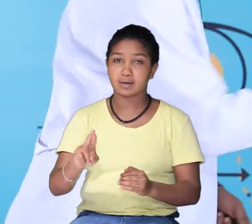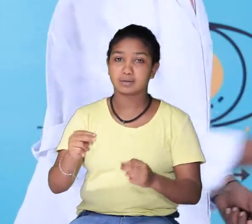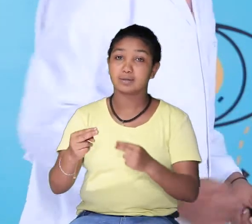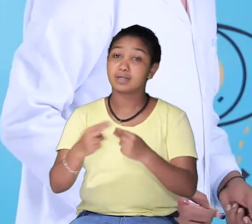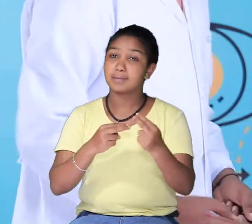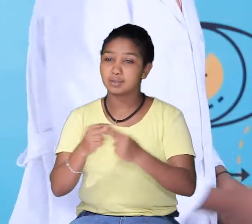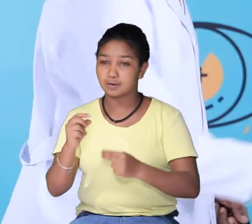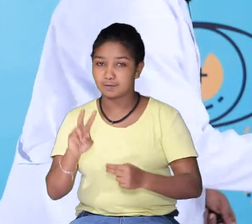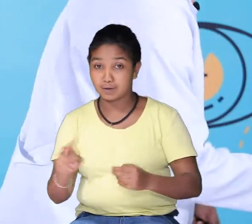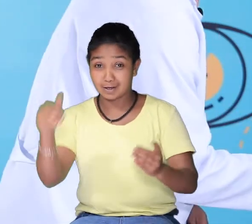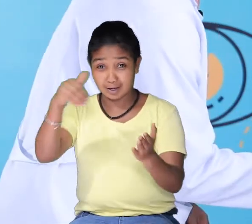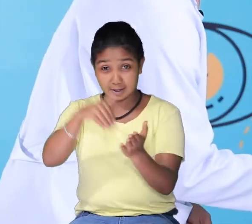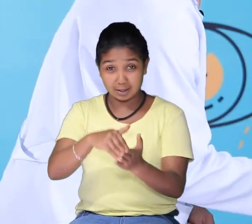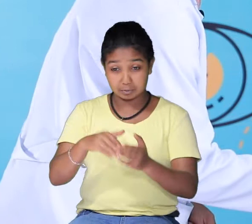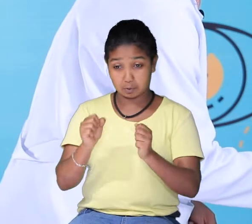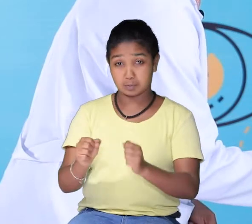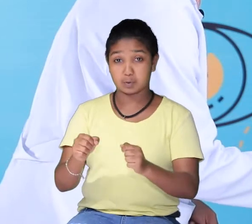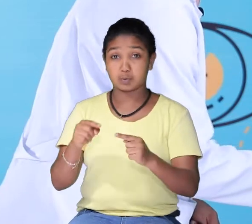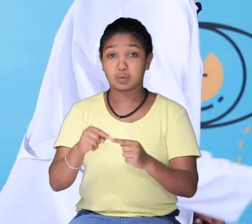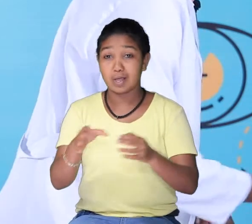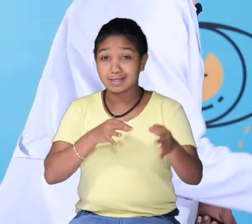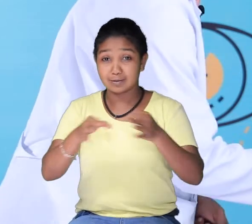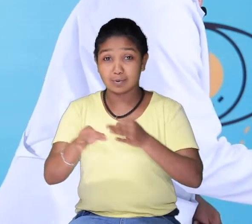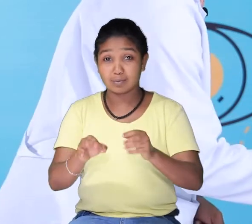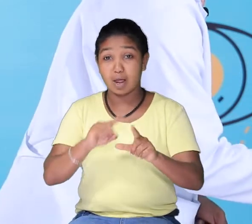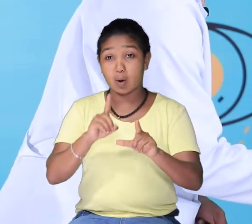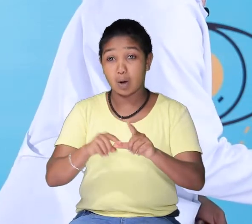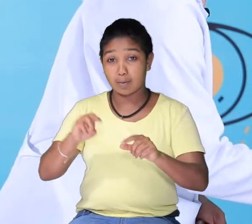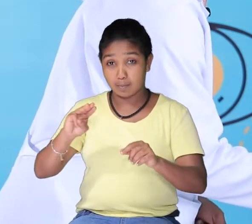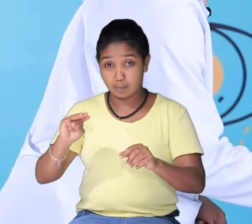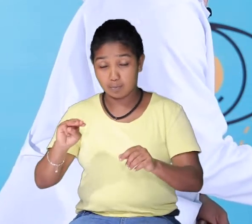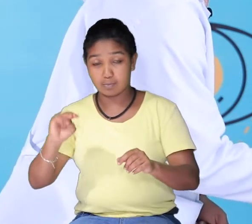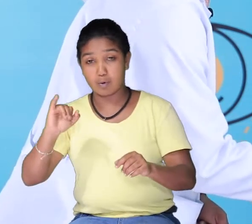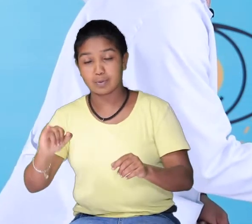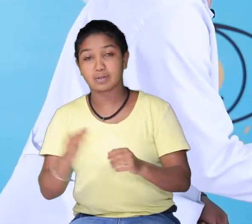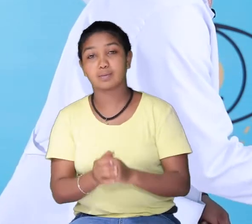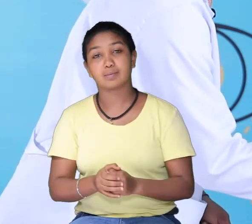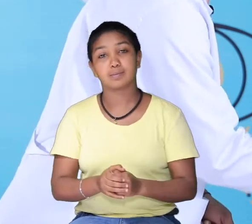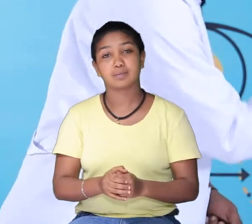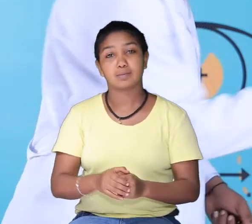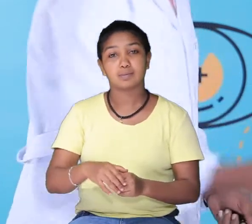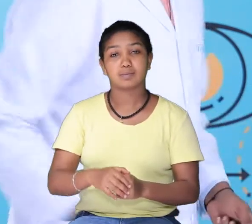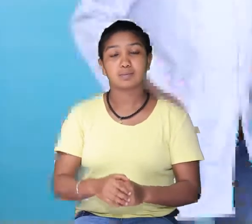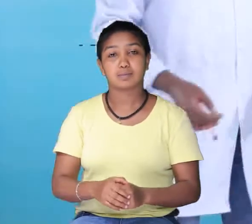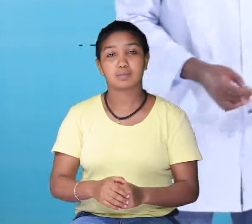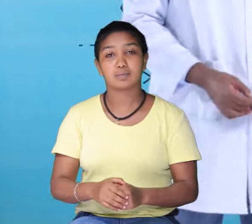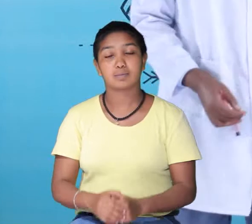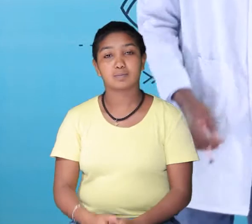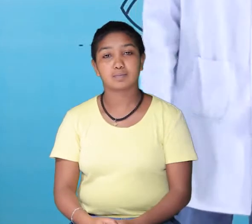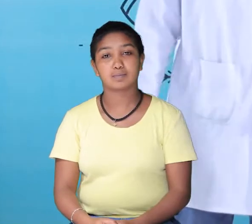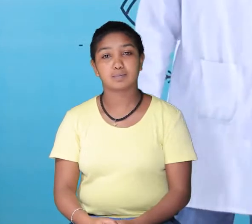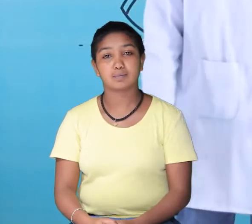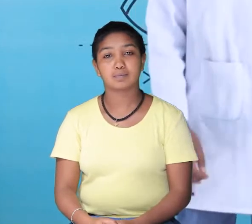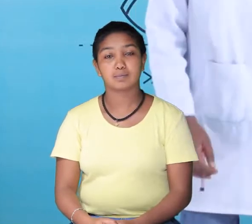times v. And again, it's also possible to express angular momentum as the moment of inertia times angular velocity.